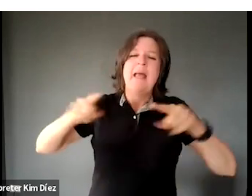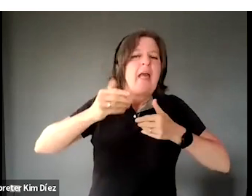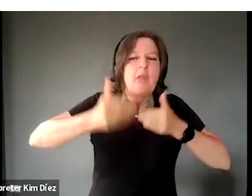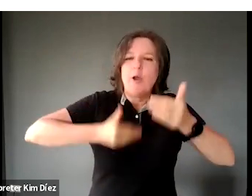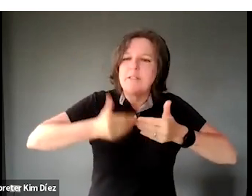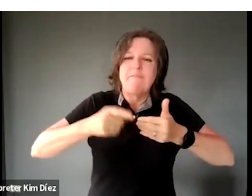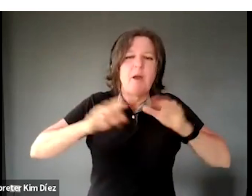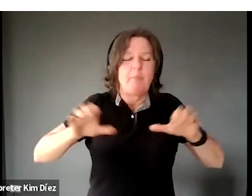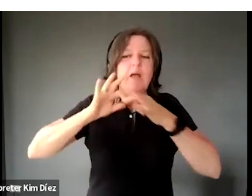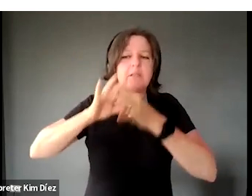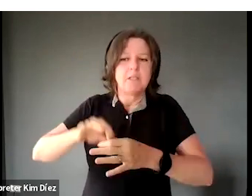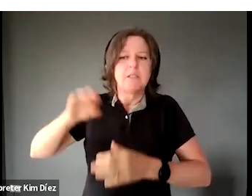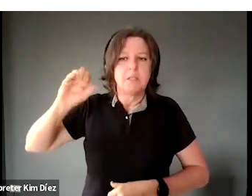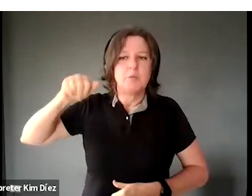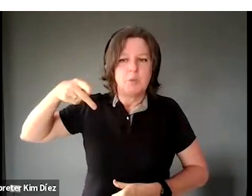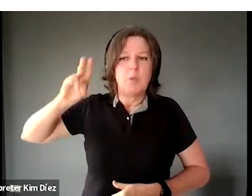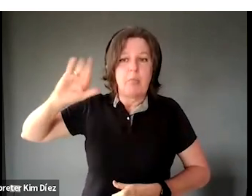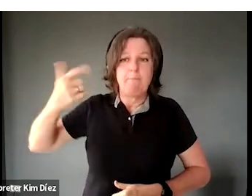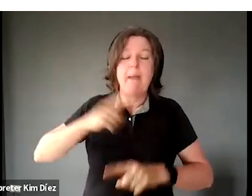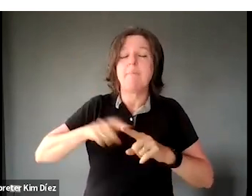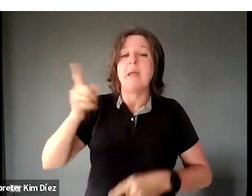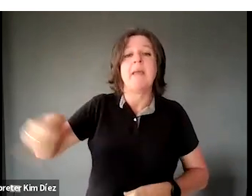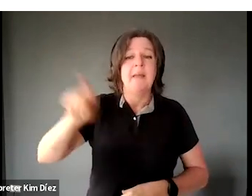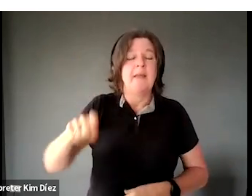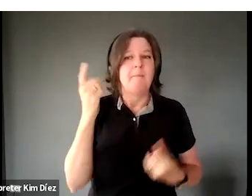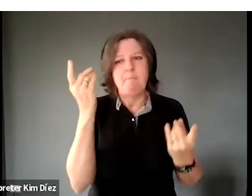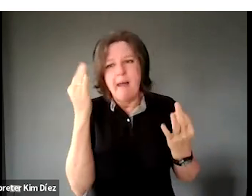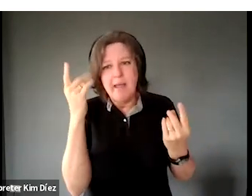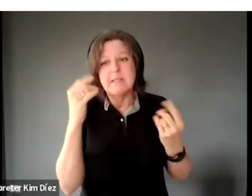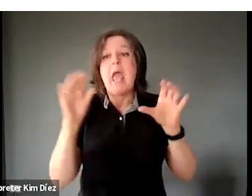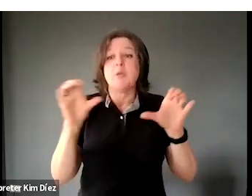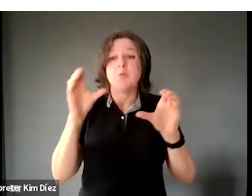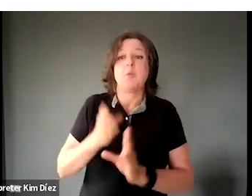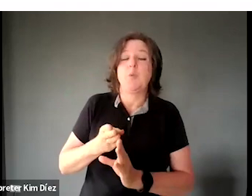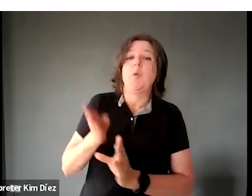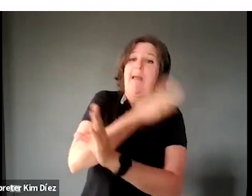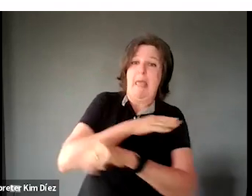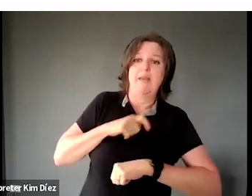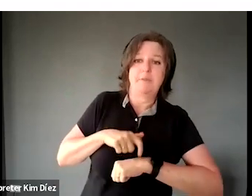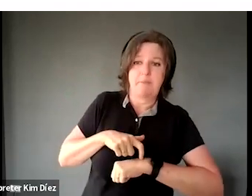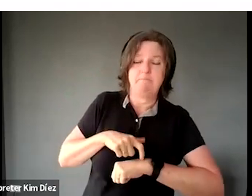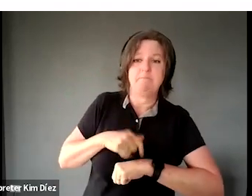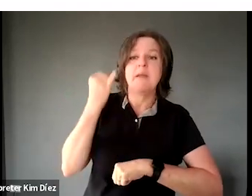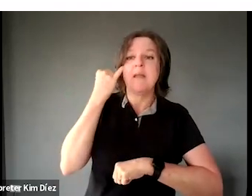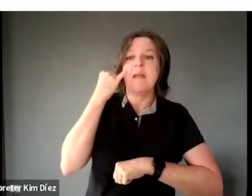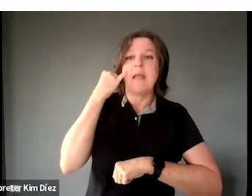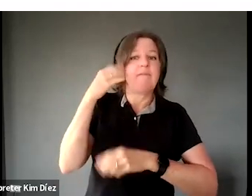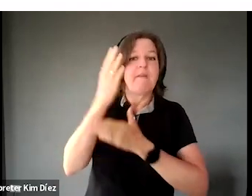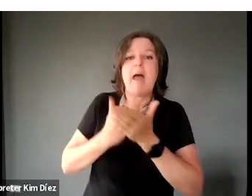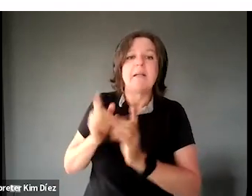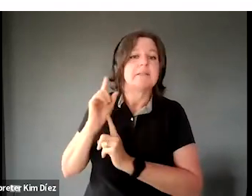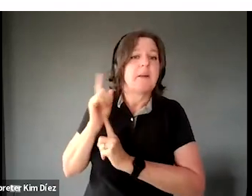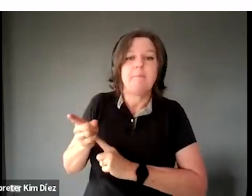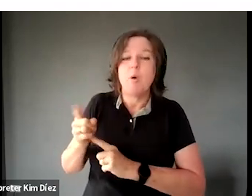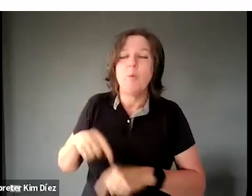the results, the cadmium levels. So there's some things that we could do in terms of mapping, but